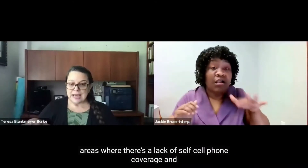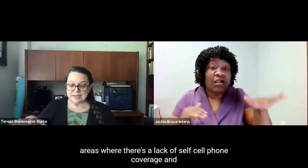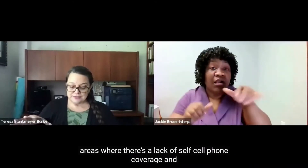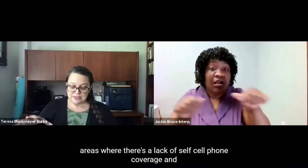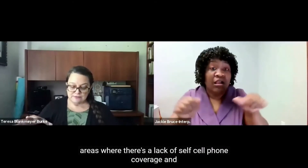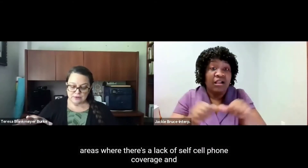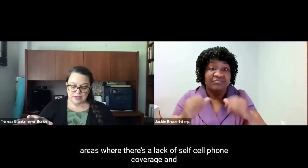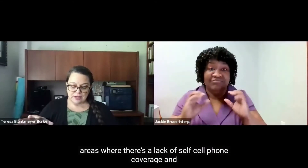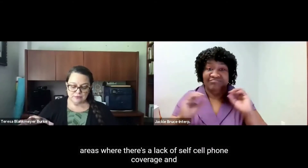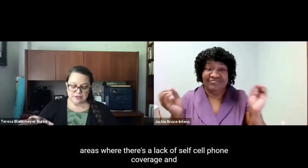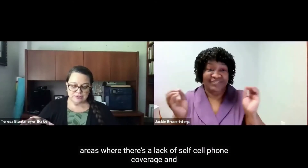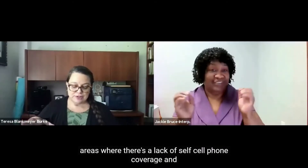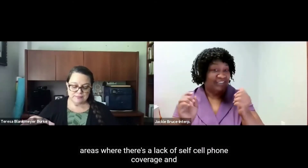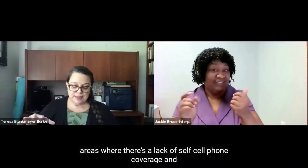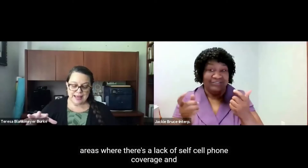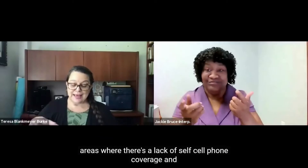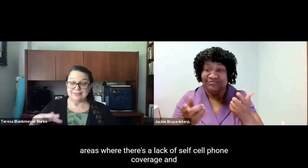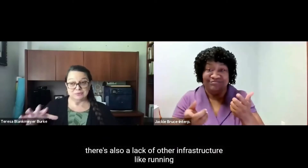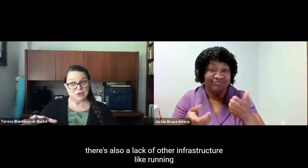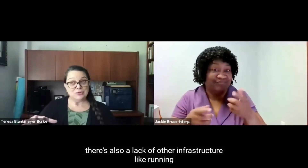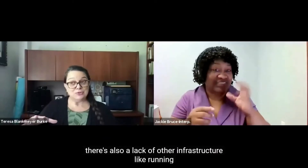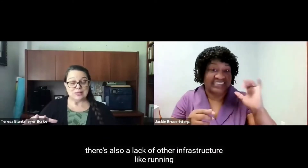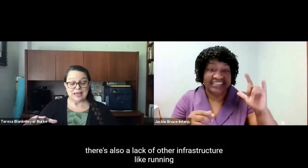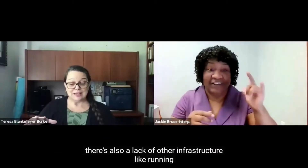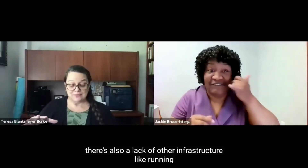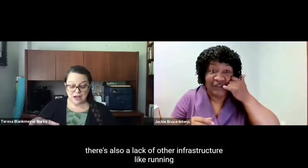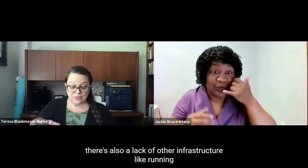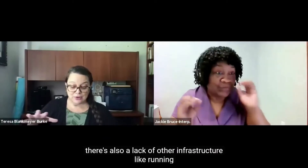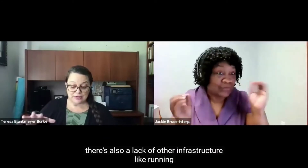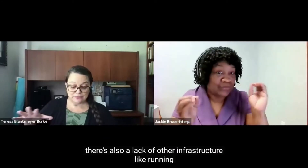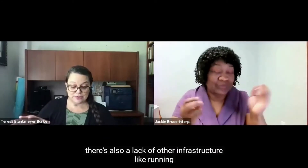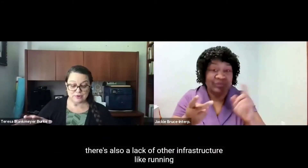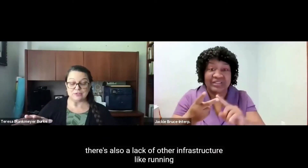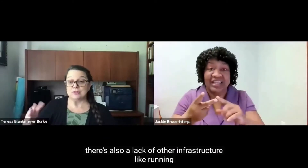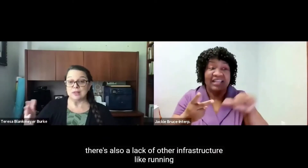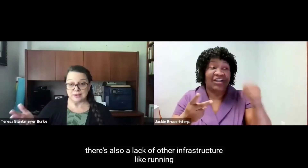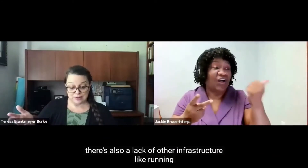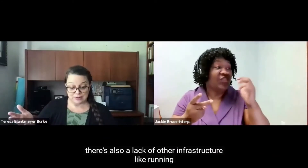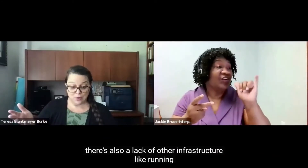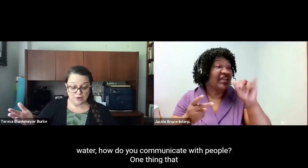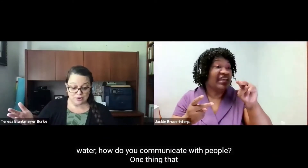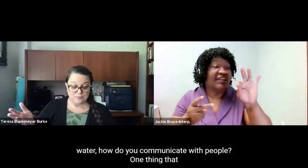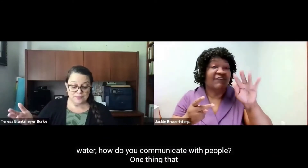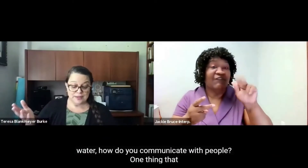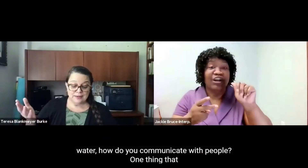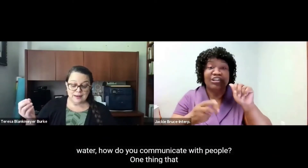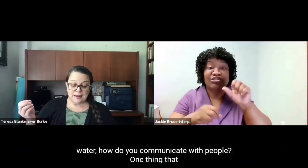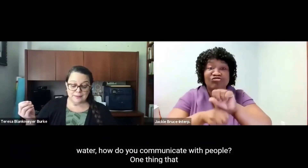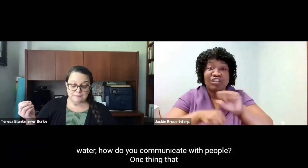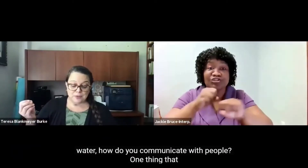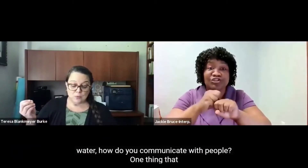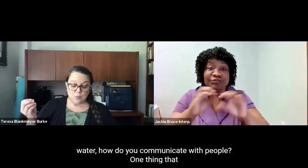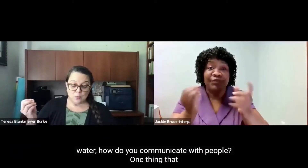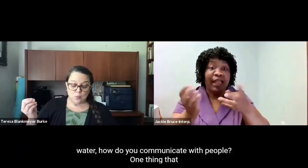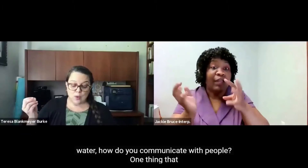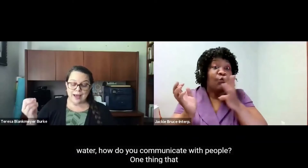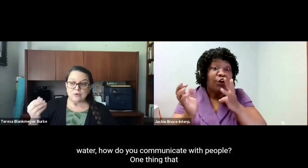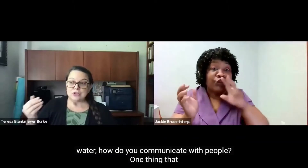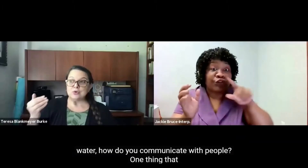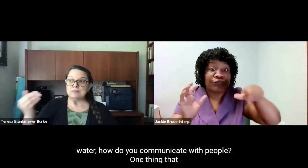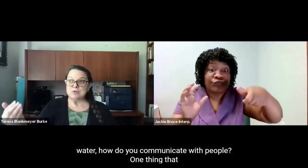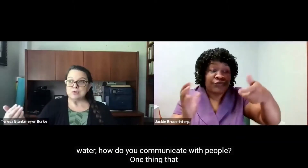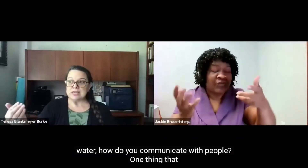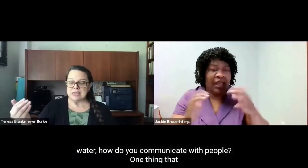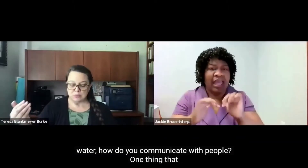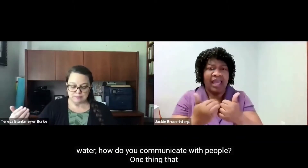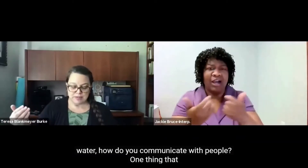a lack of cell phone coverage, and there's also a lack of other infrastructure like running water, how do